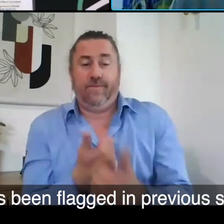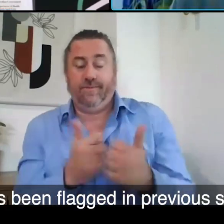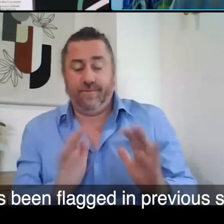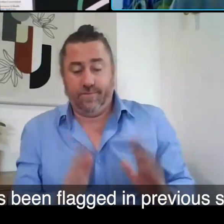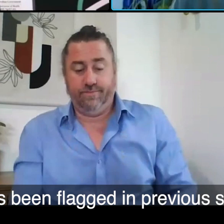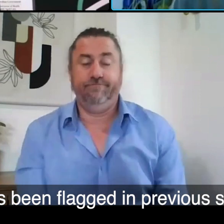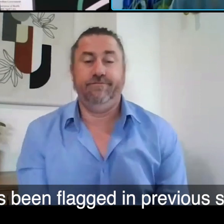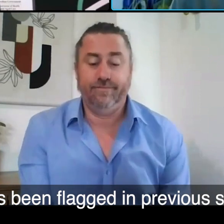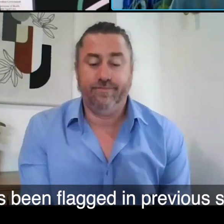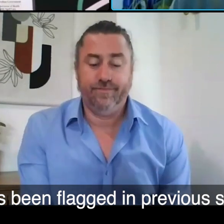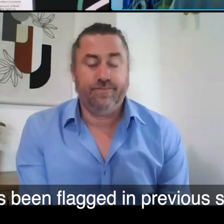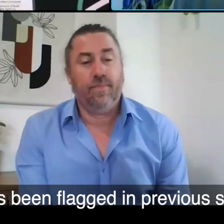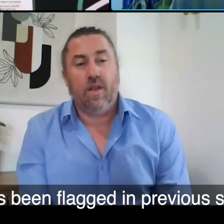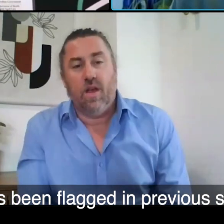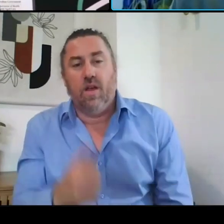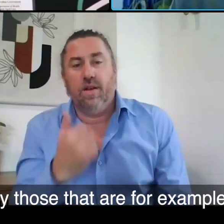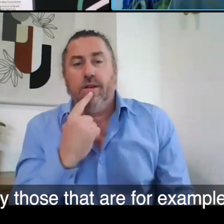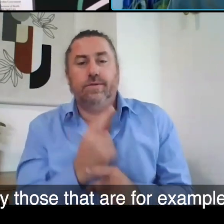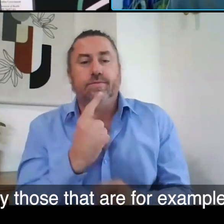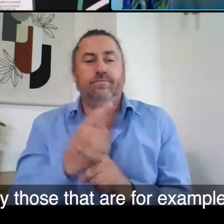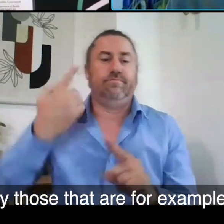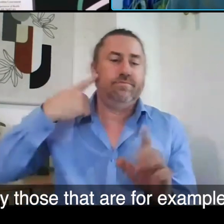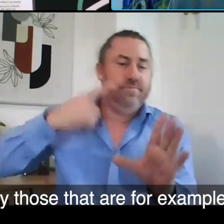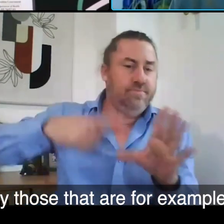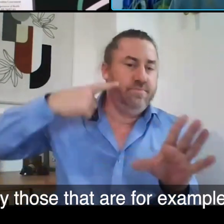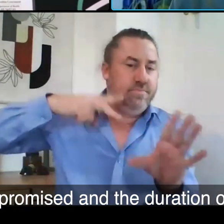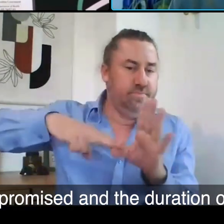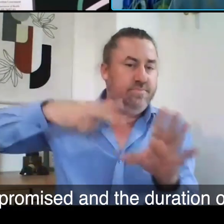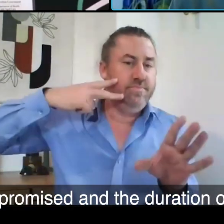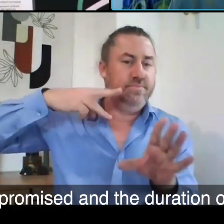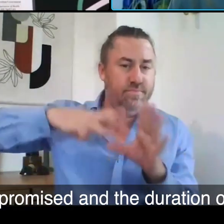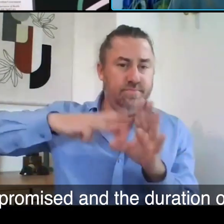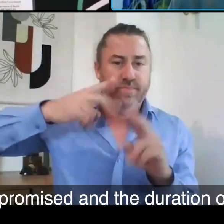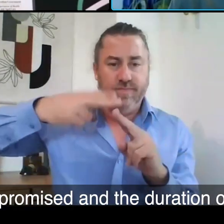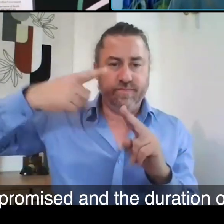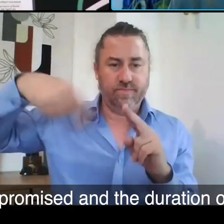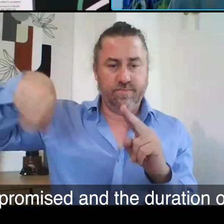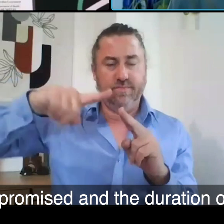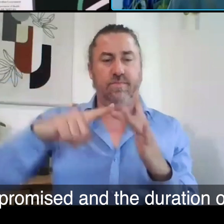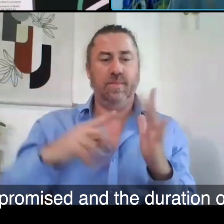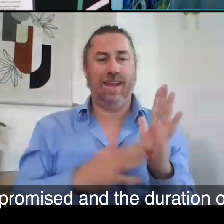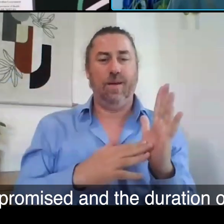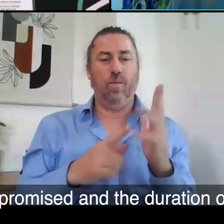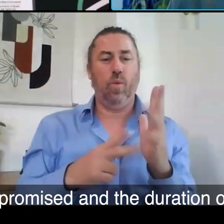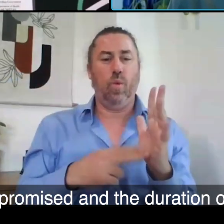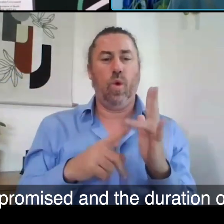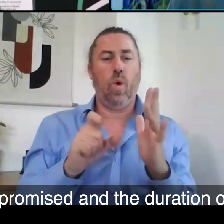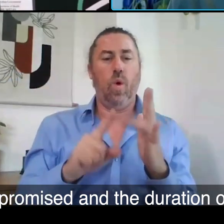has been flagged in previous season, particularly those that are, for example, severely immunocompromised and the duration